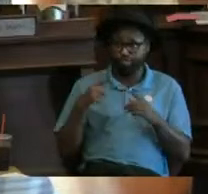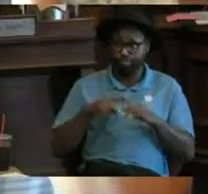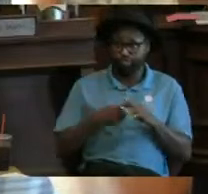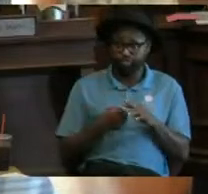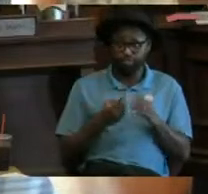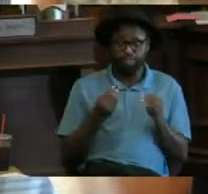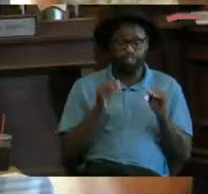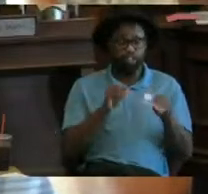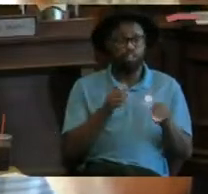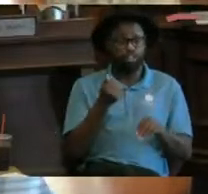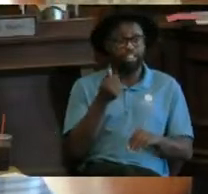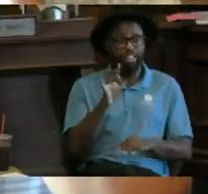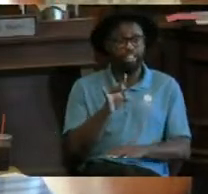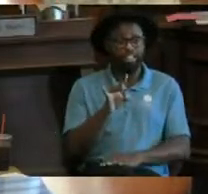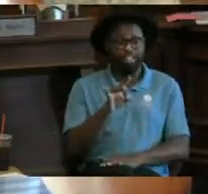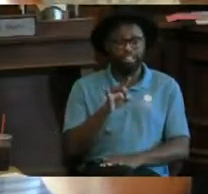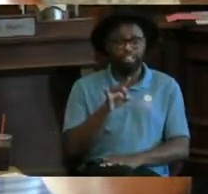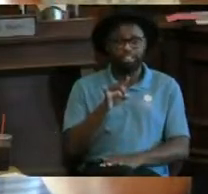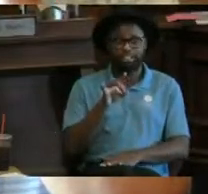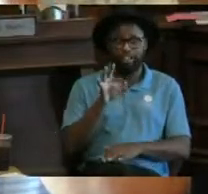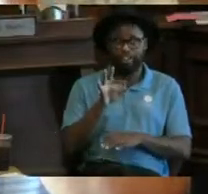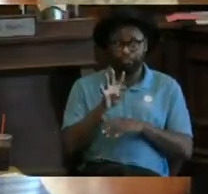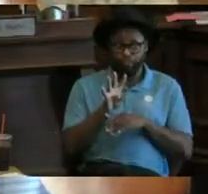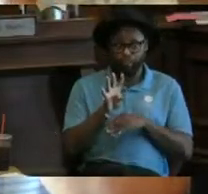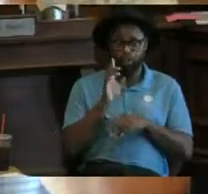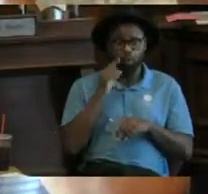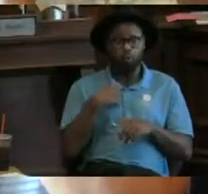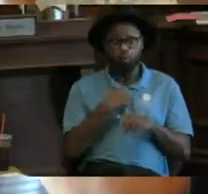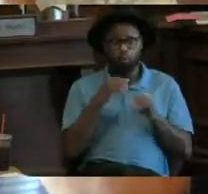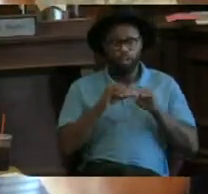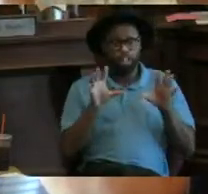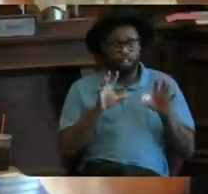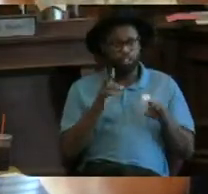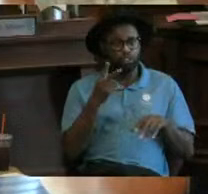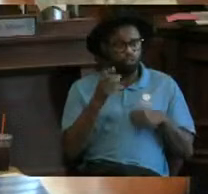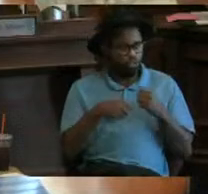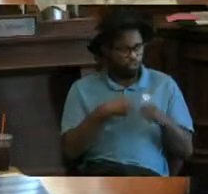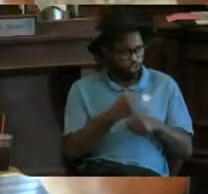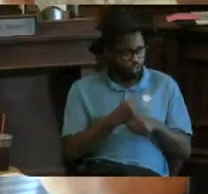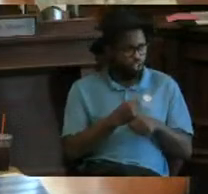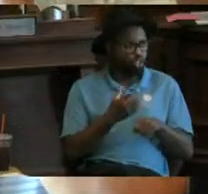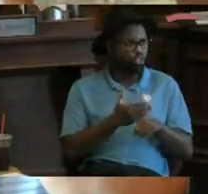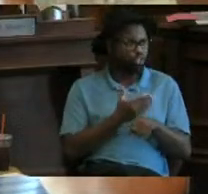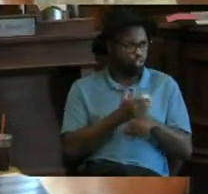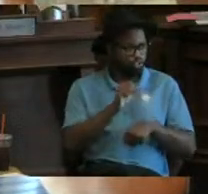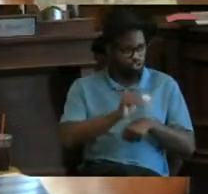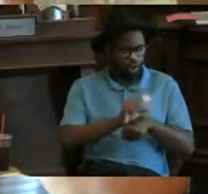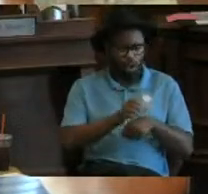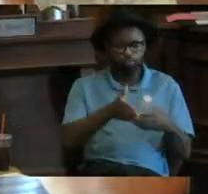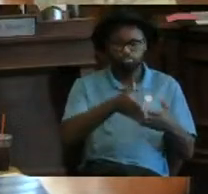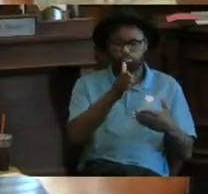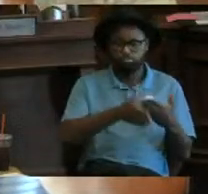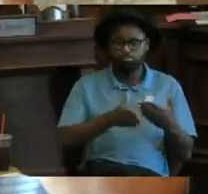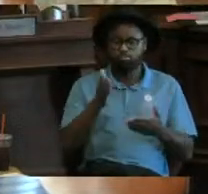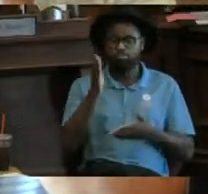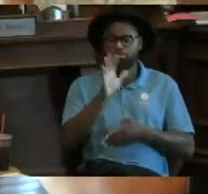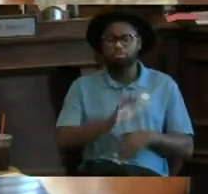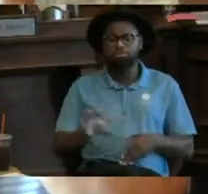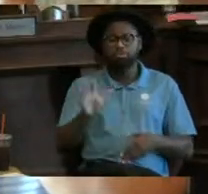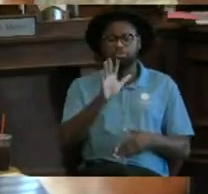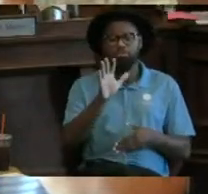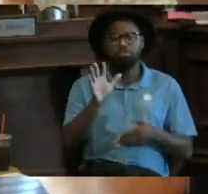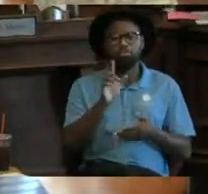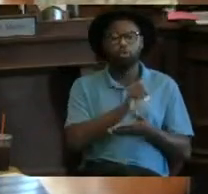in 1894, we were very clear that that was going to be a 2-year construction job and that it was gonna be completed sometime in late November